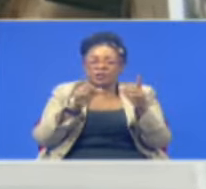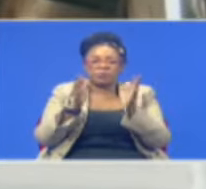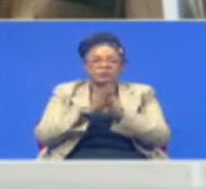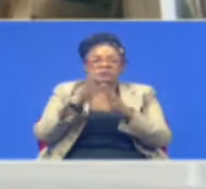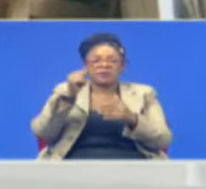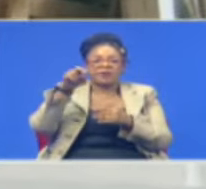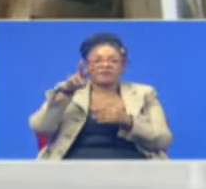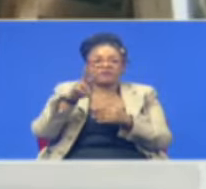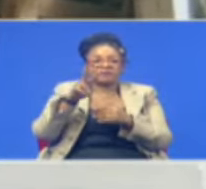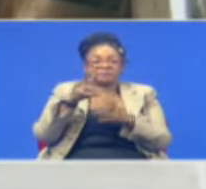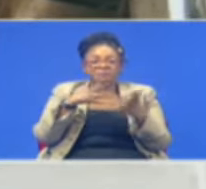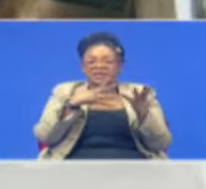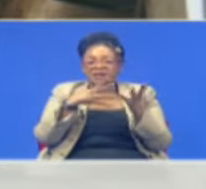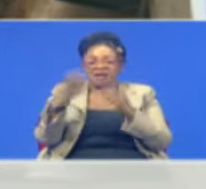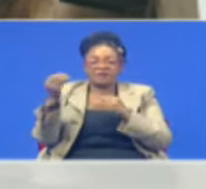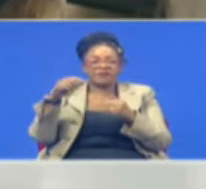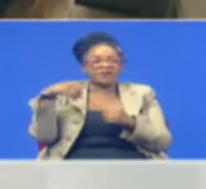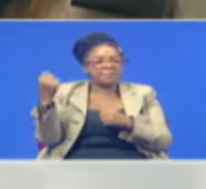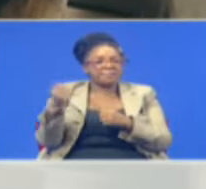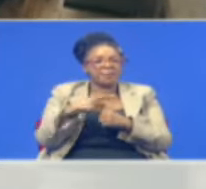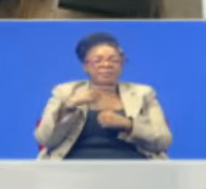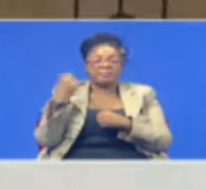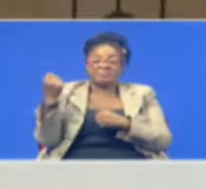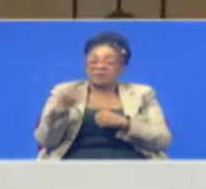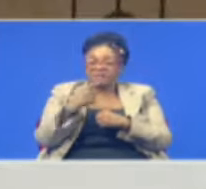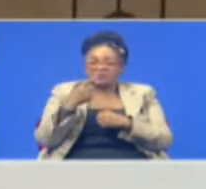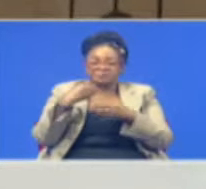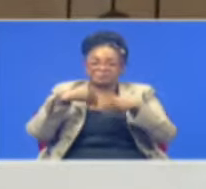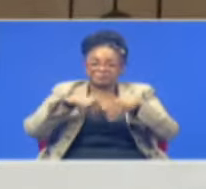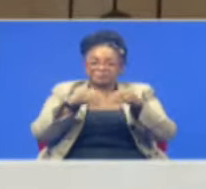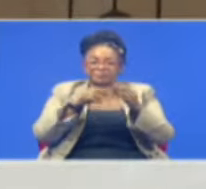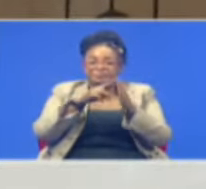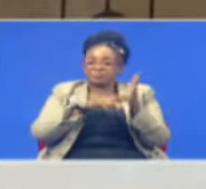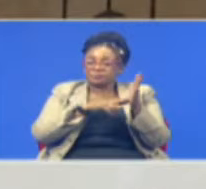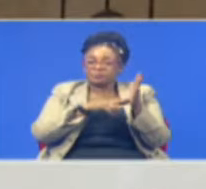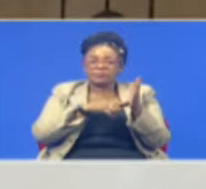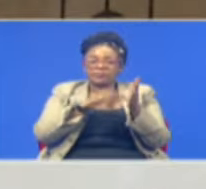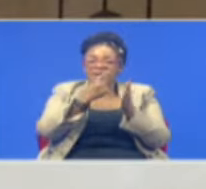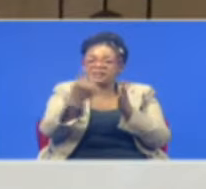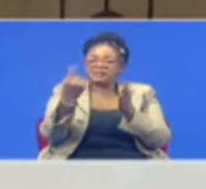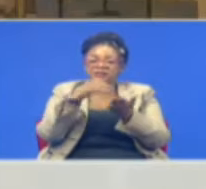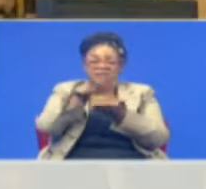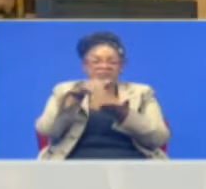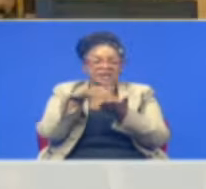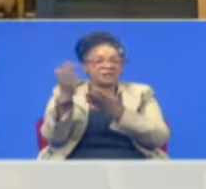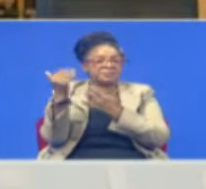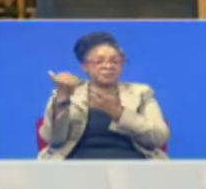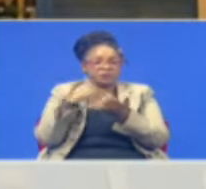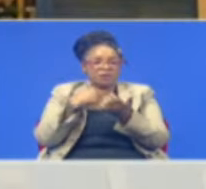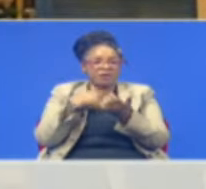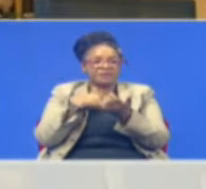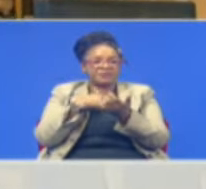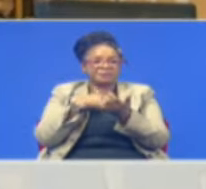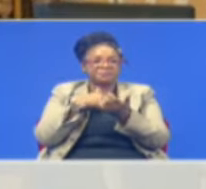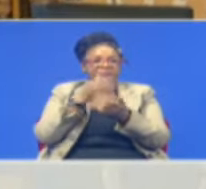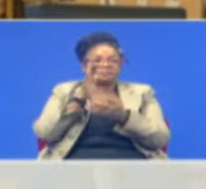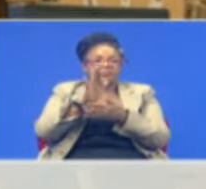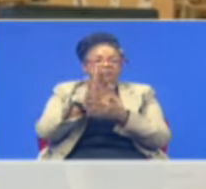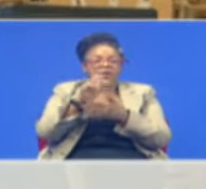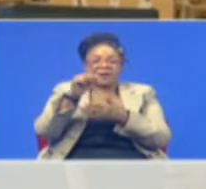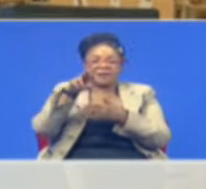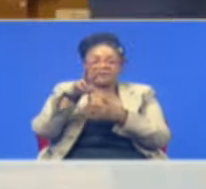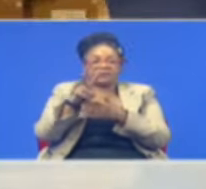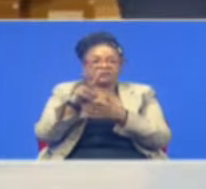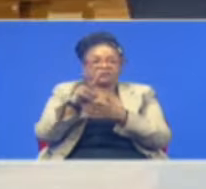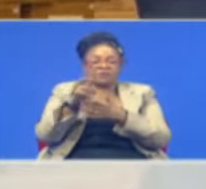their go-downs each month, and according to their records, each centre is expected to have a supply of the life-saving drug